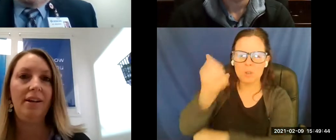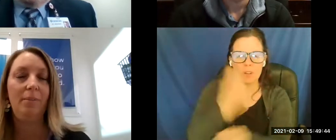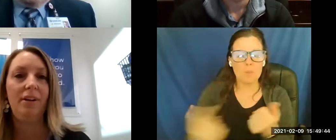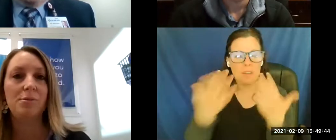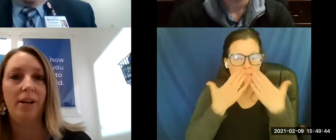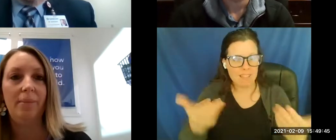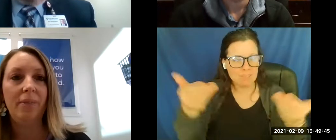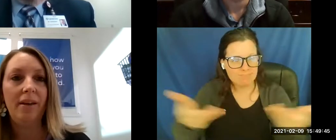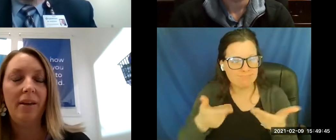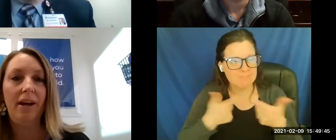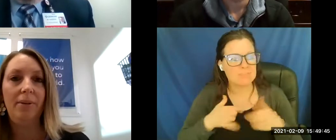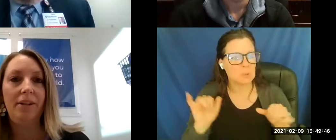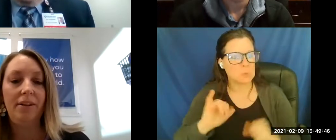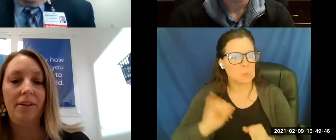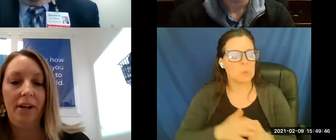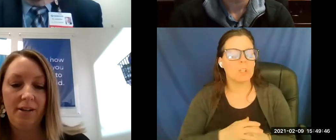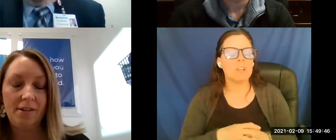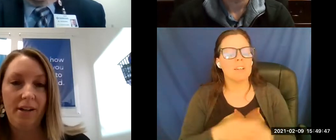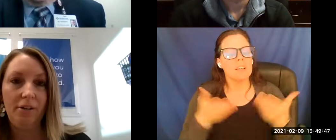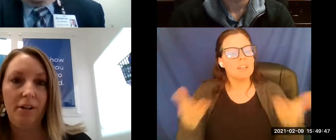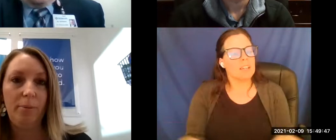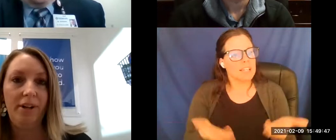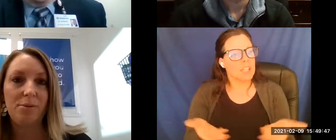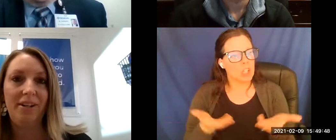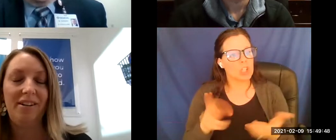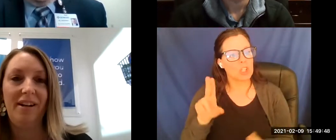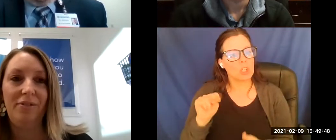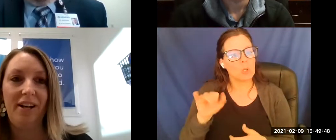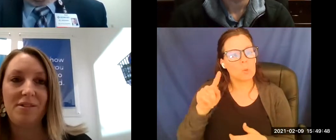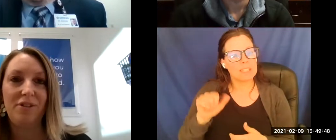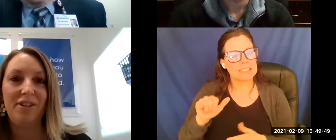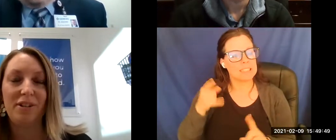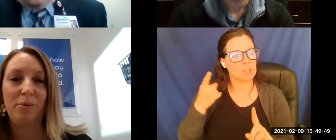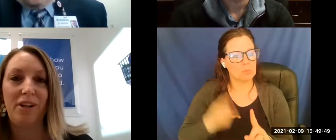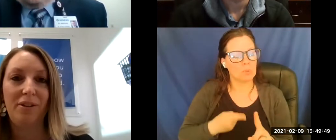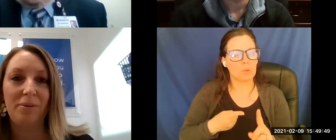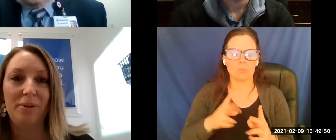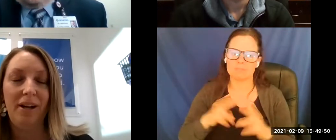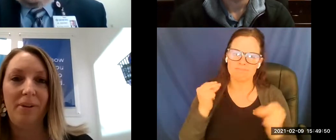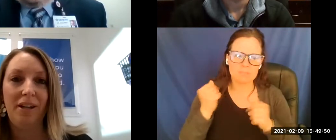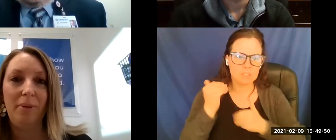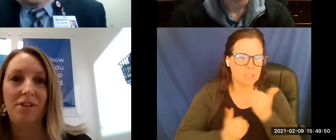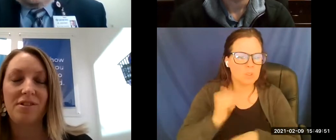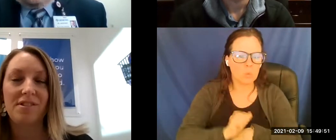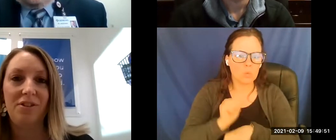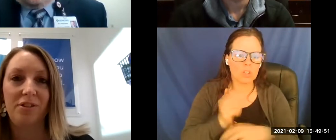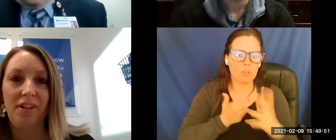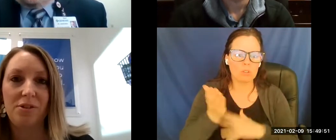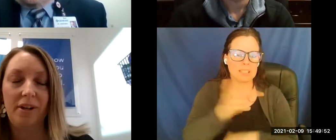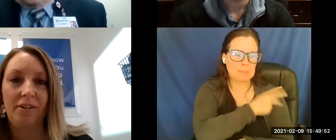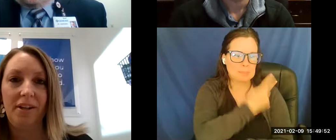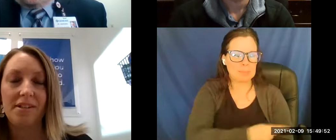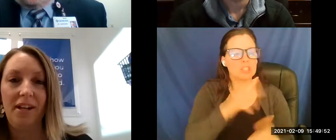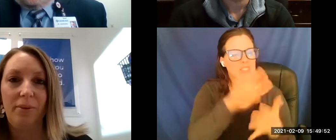me as well. Here at UnityPoint, we are fast and furiously working through getting patients scheduled and